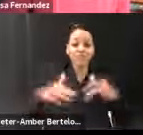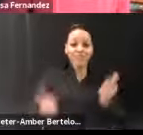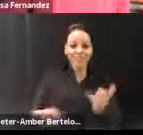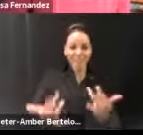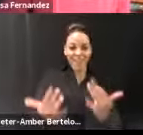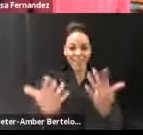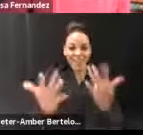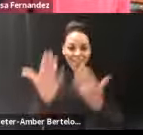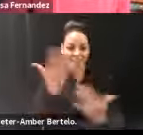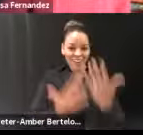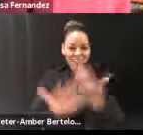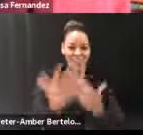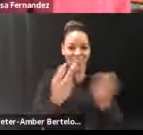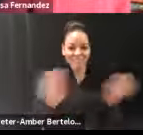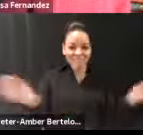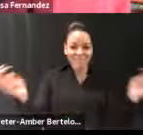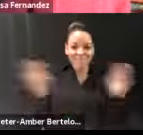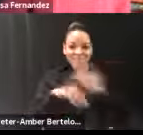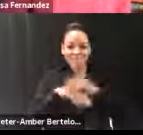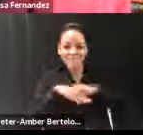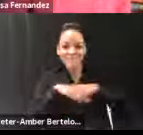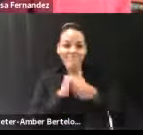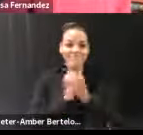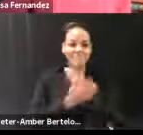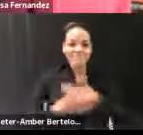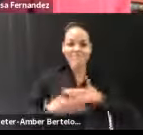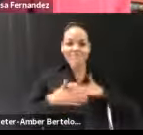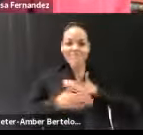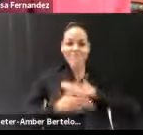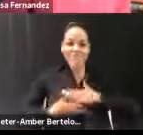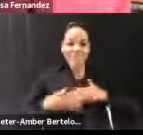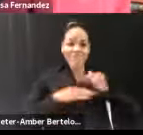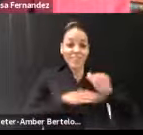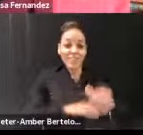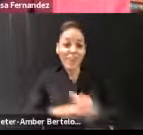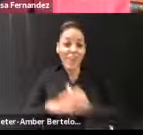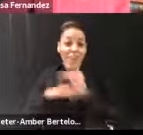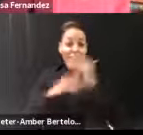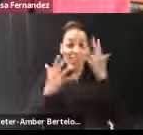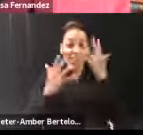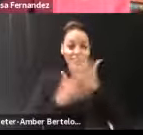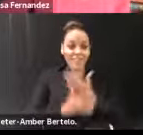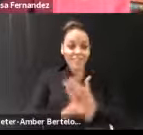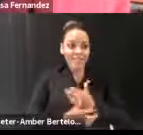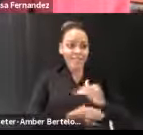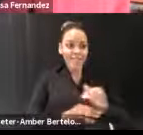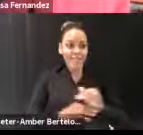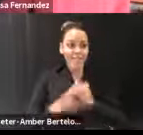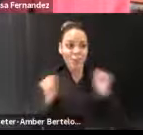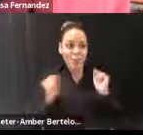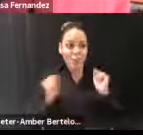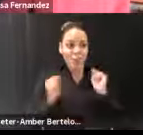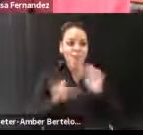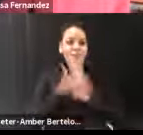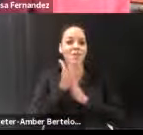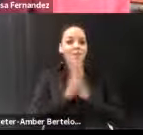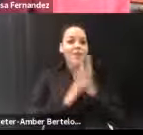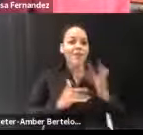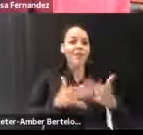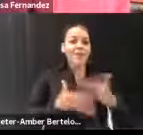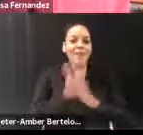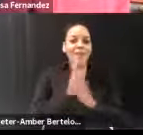grow. Dark winter nights soon blossom into sunny spring sunrise, radiating glow,